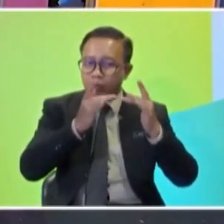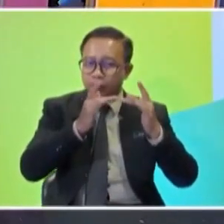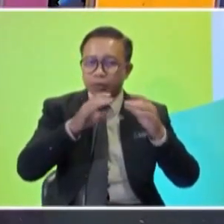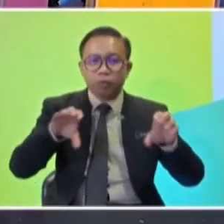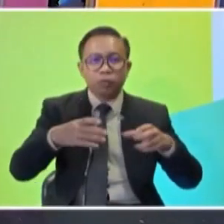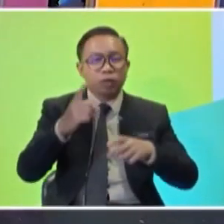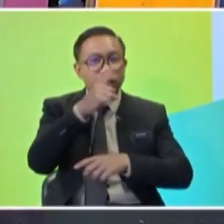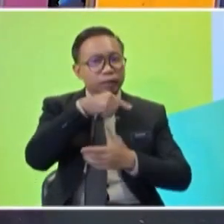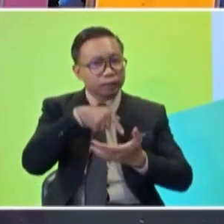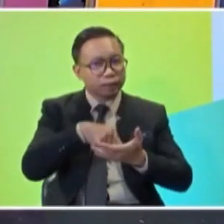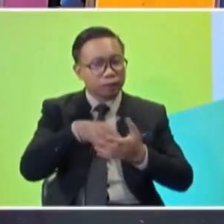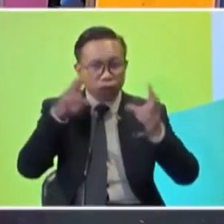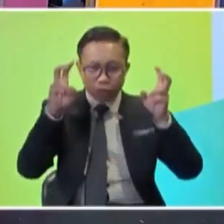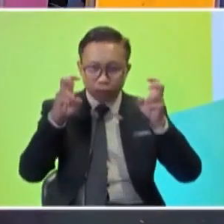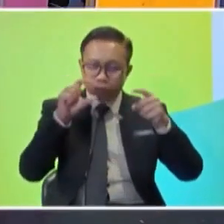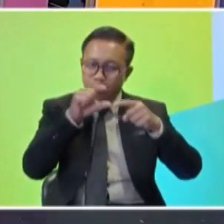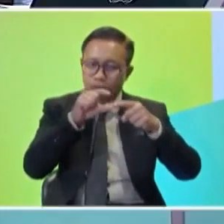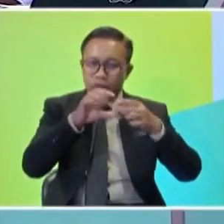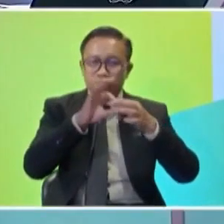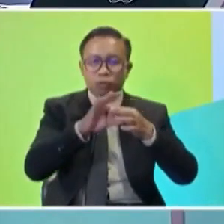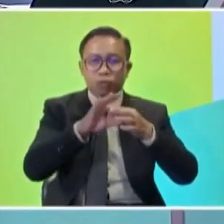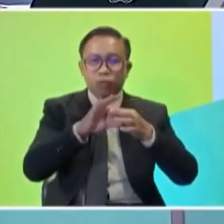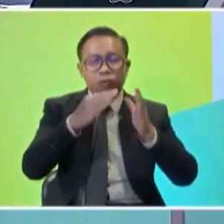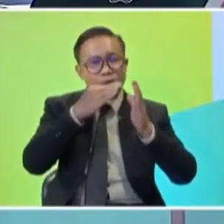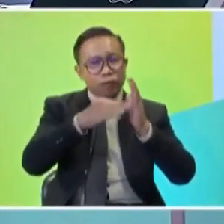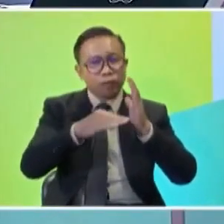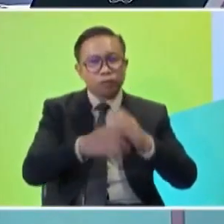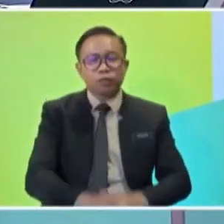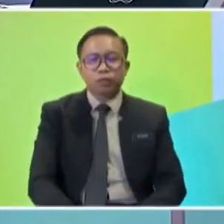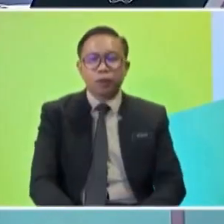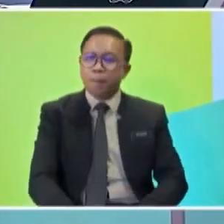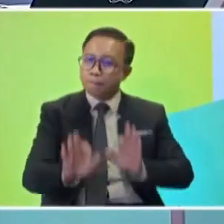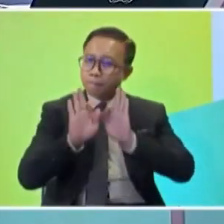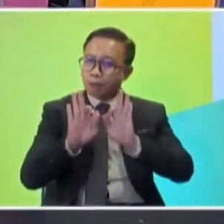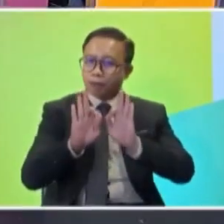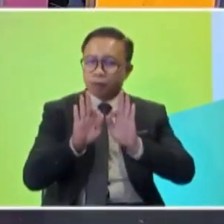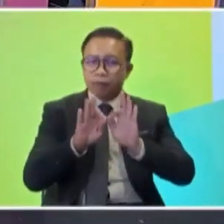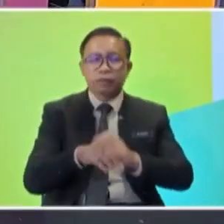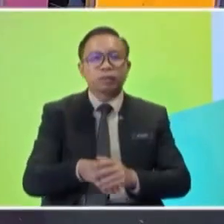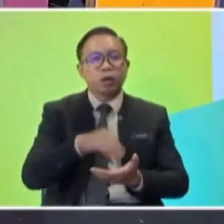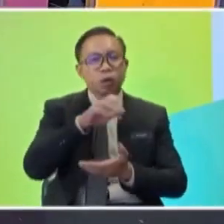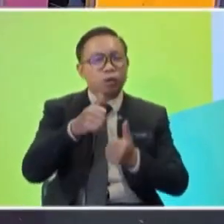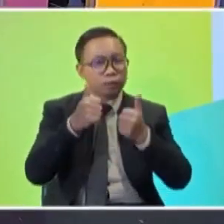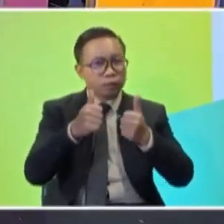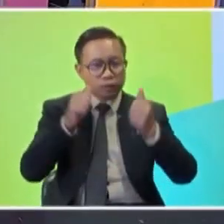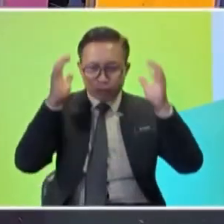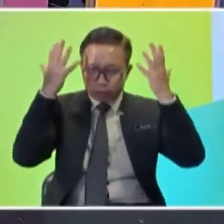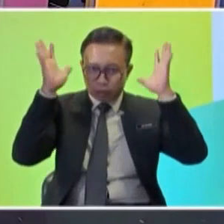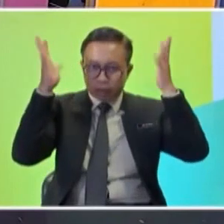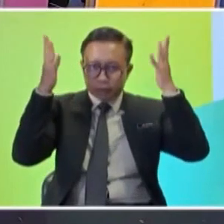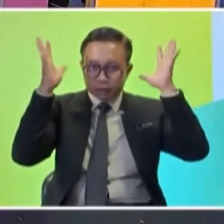do today for this topic, division of fractions? They did perfect job. All the best to all the